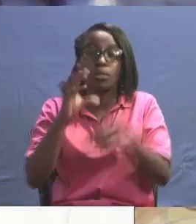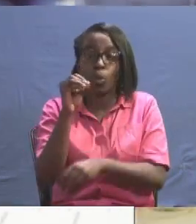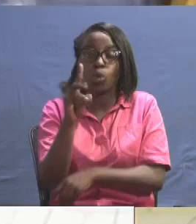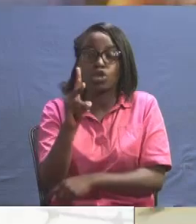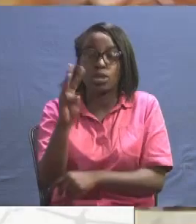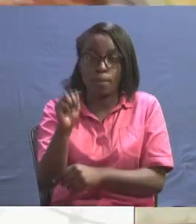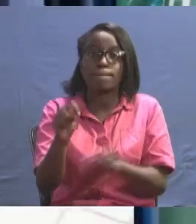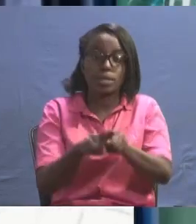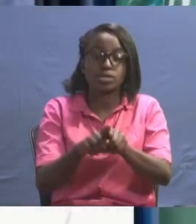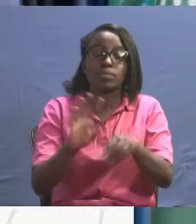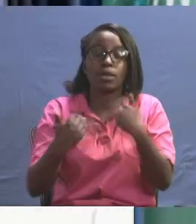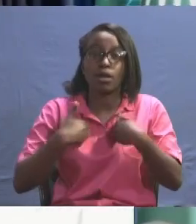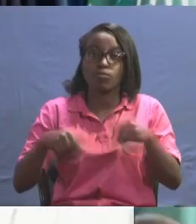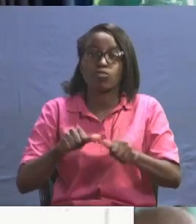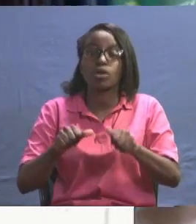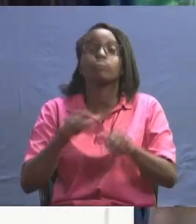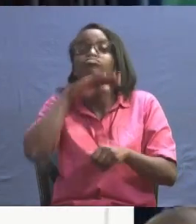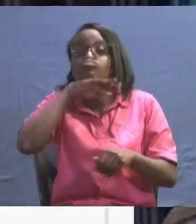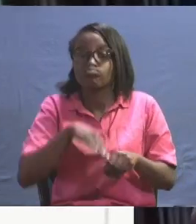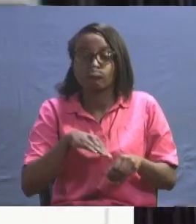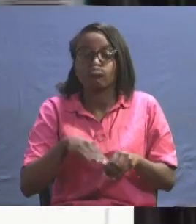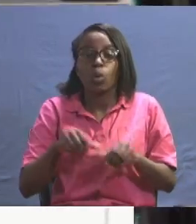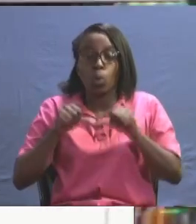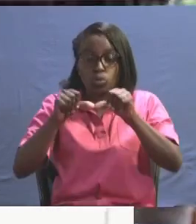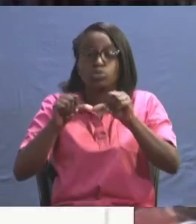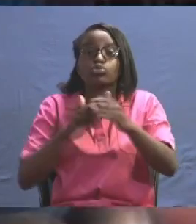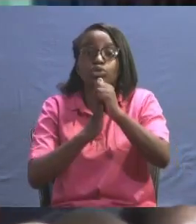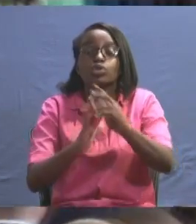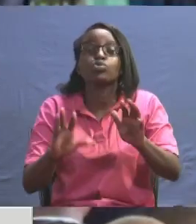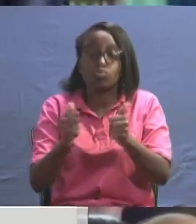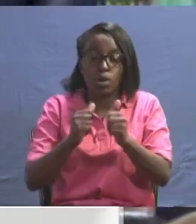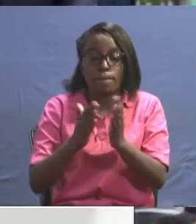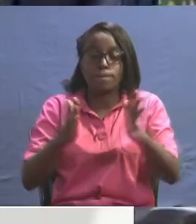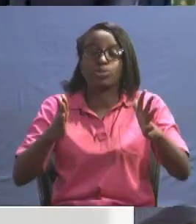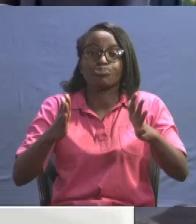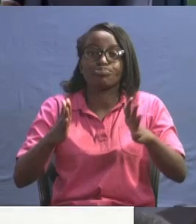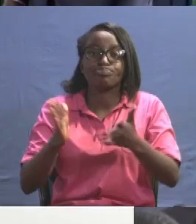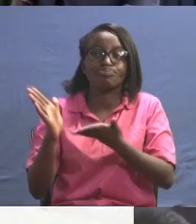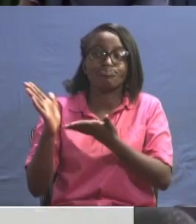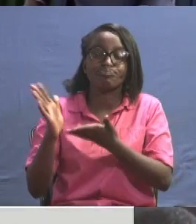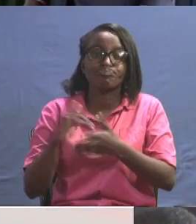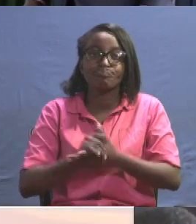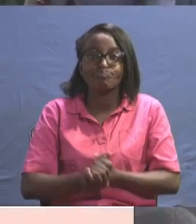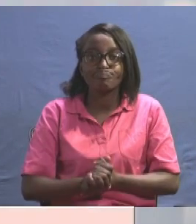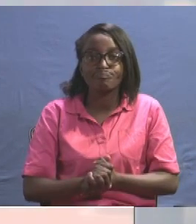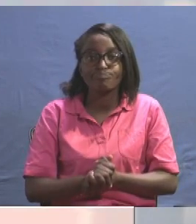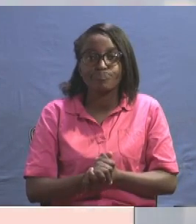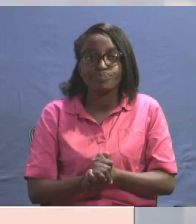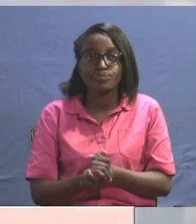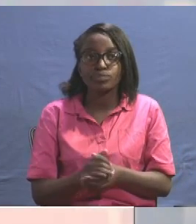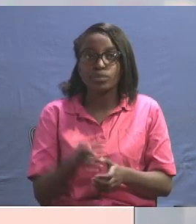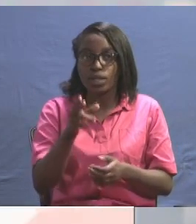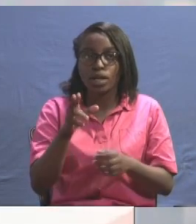is qualified to lead the continent to greater heights of prosperity. Diana Nashipai, KUTV.